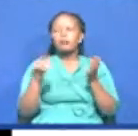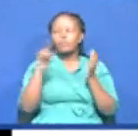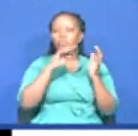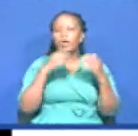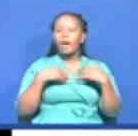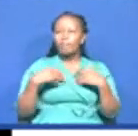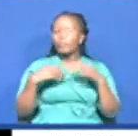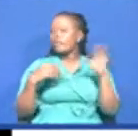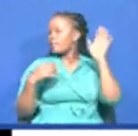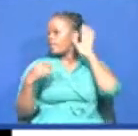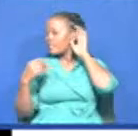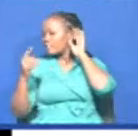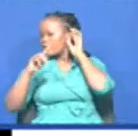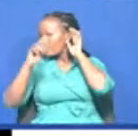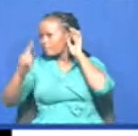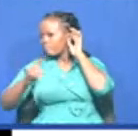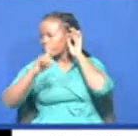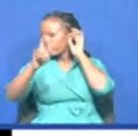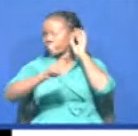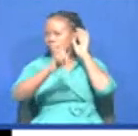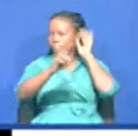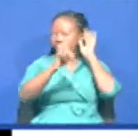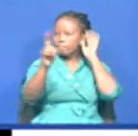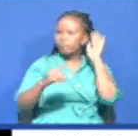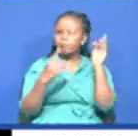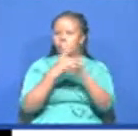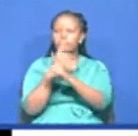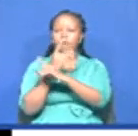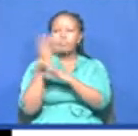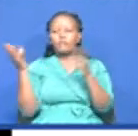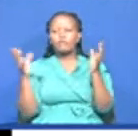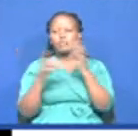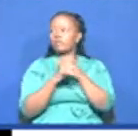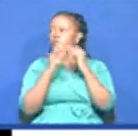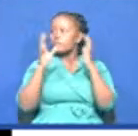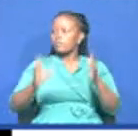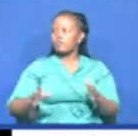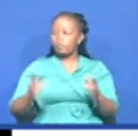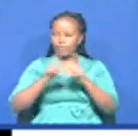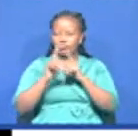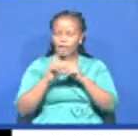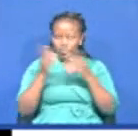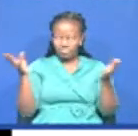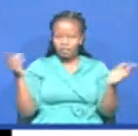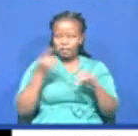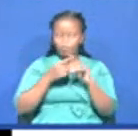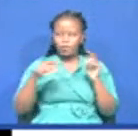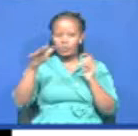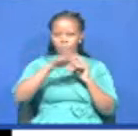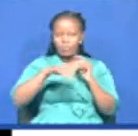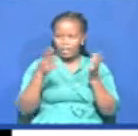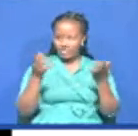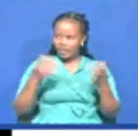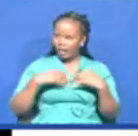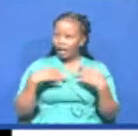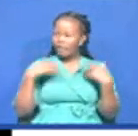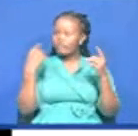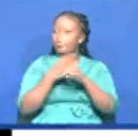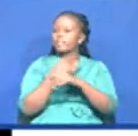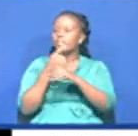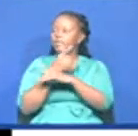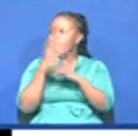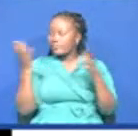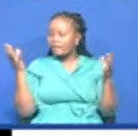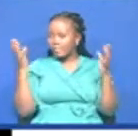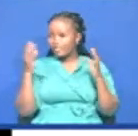that are being posed by the various stakeholders who are here with us live from Crown Plaza. Questions that are posing to the ACA before we